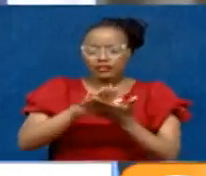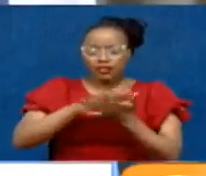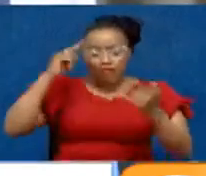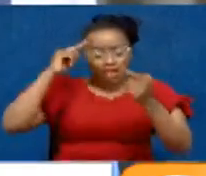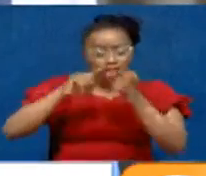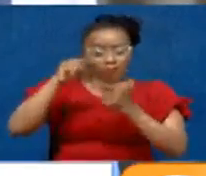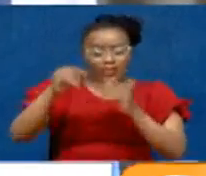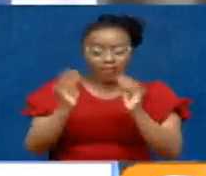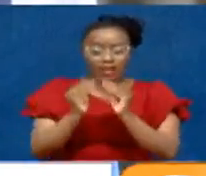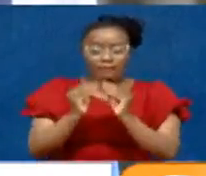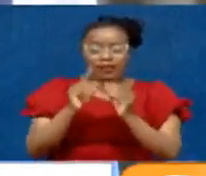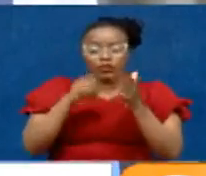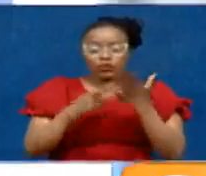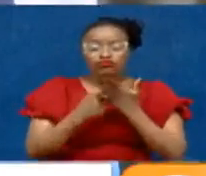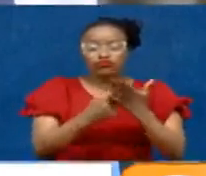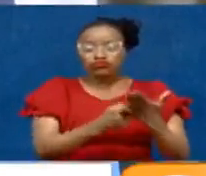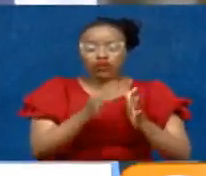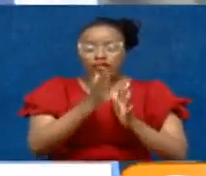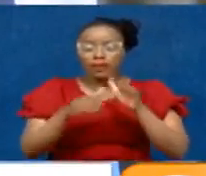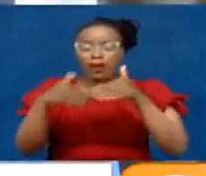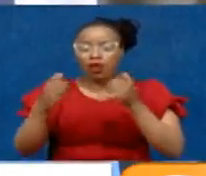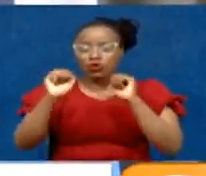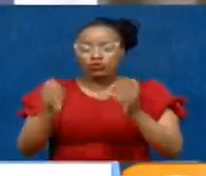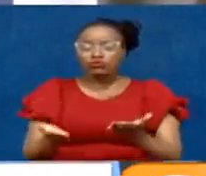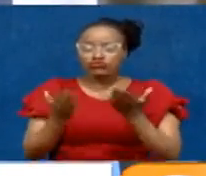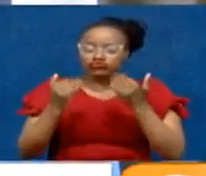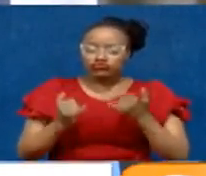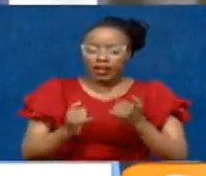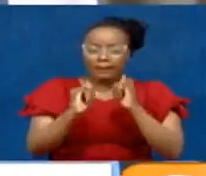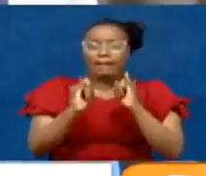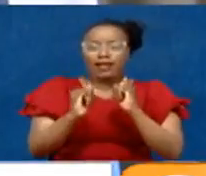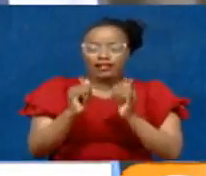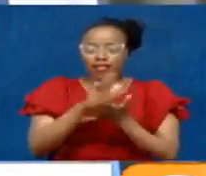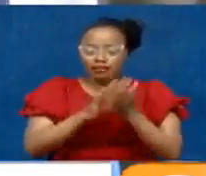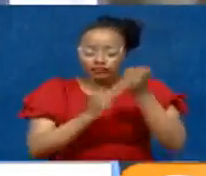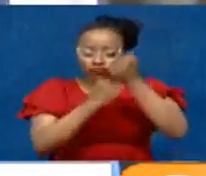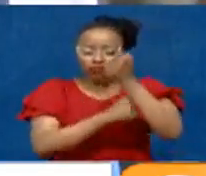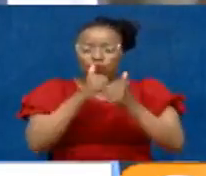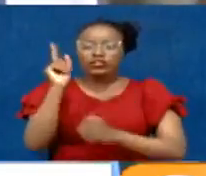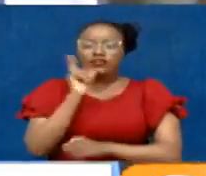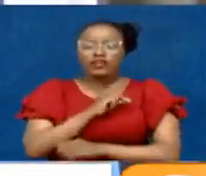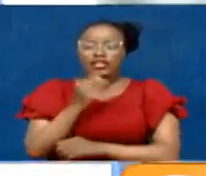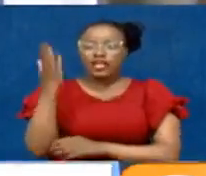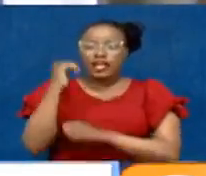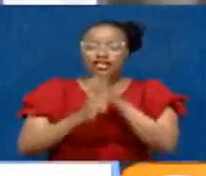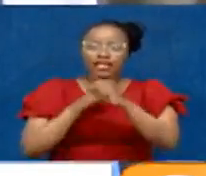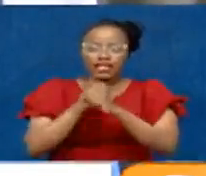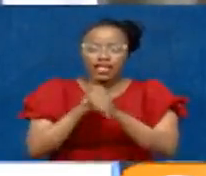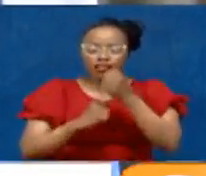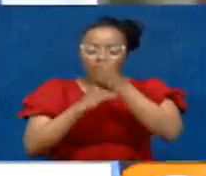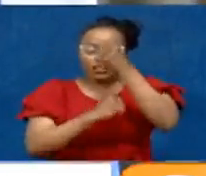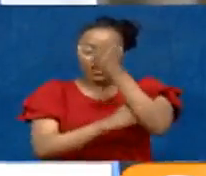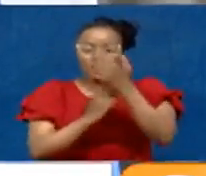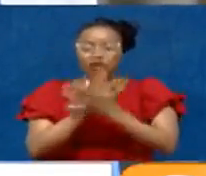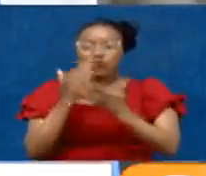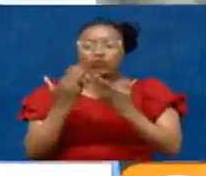Lengo kuu la mkutano huo ni kujadili mbinu za kutekeleza mpango wa miundo msingi uliokamilishwa mwisho wa mwaka jana kwa msaada wa